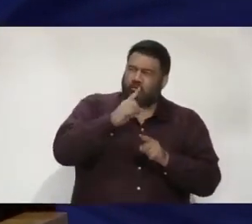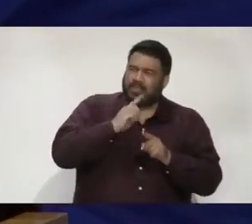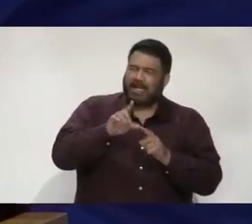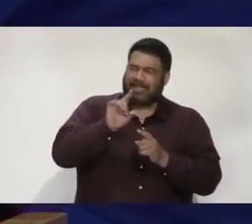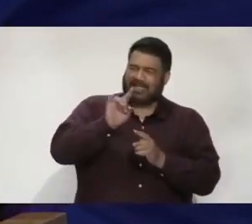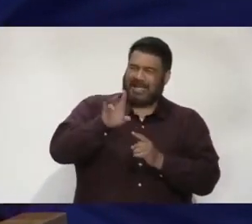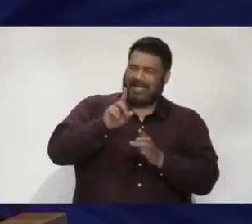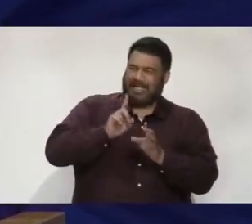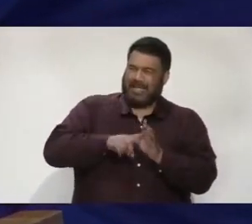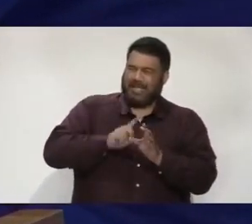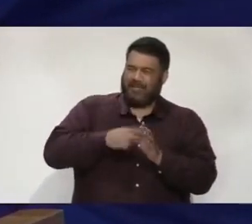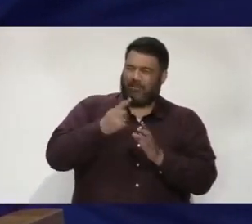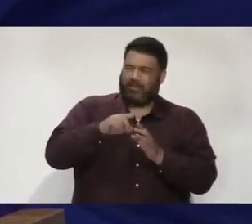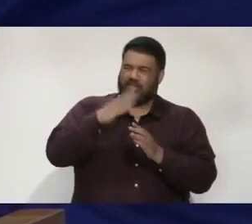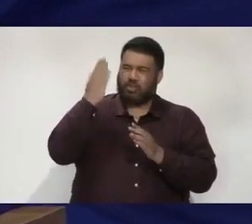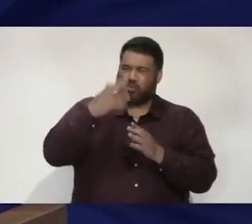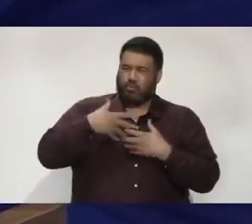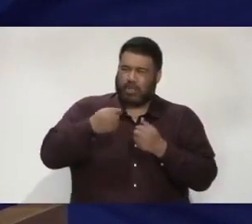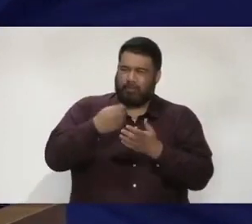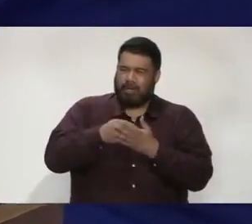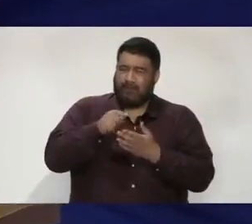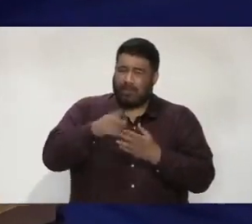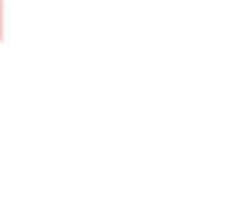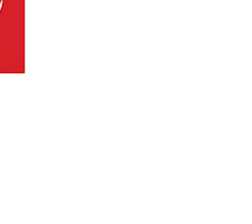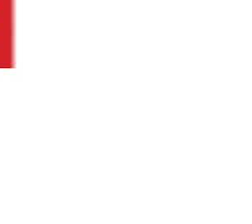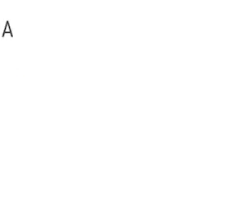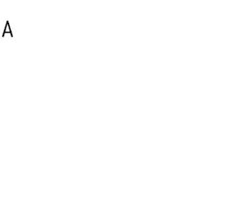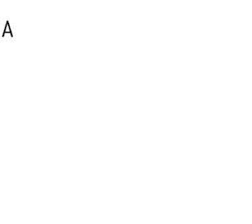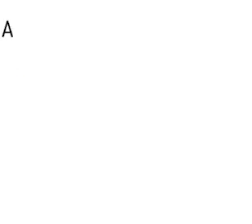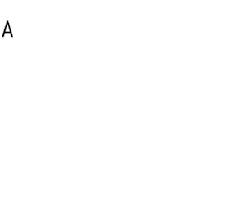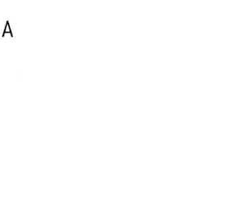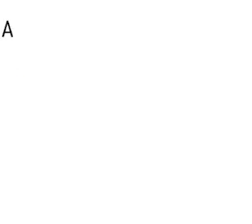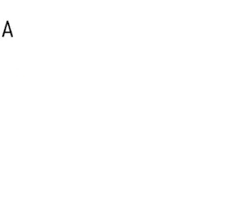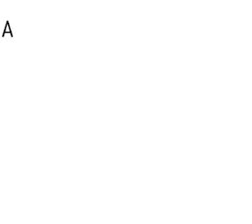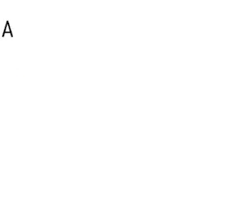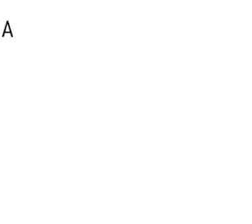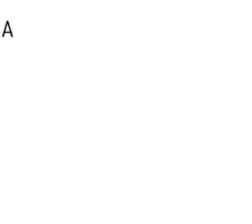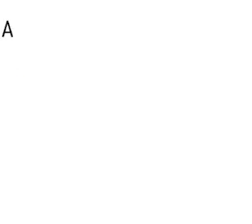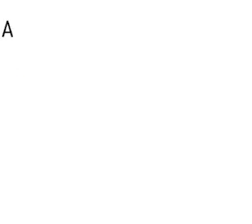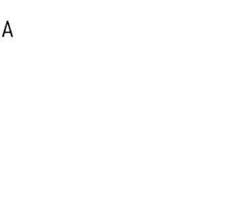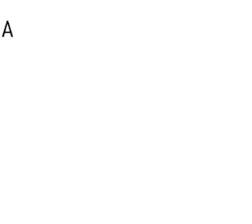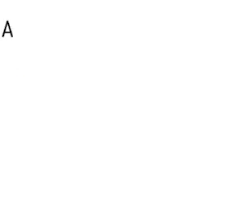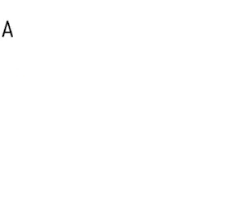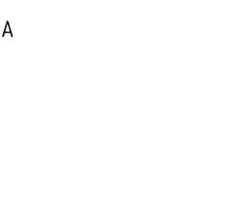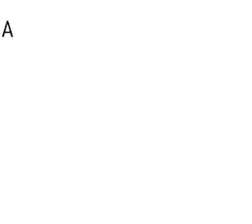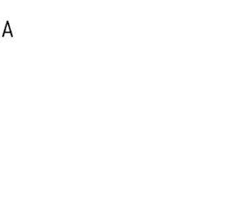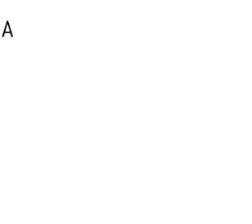money out of our government. Okay, thank you very much.